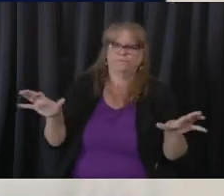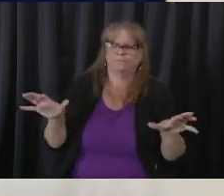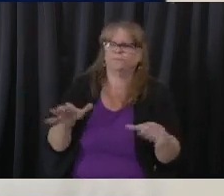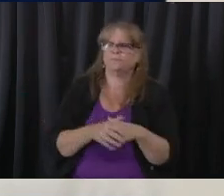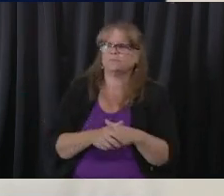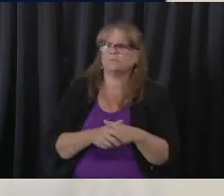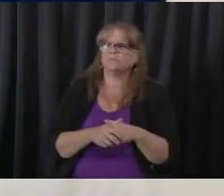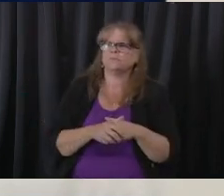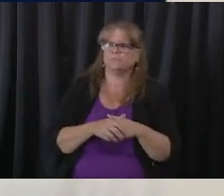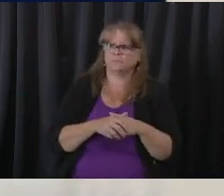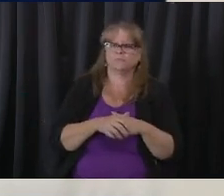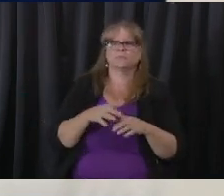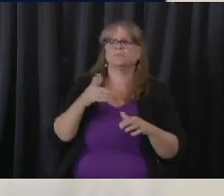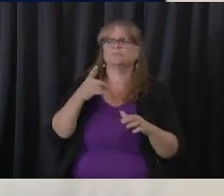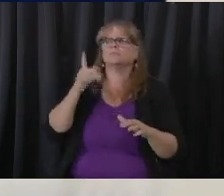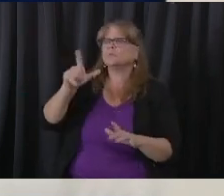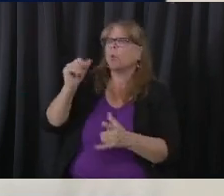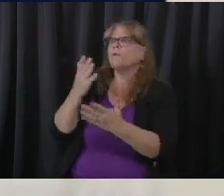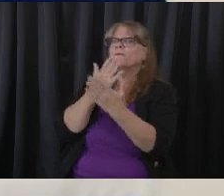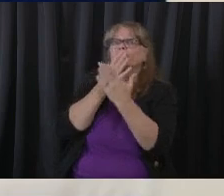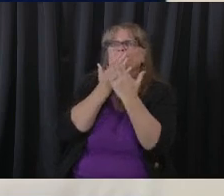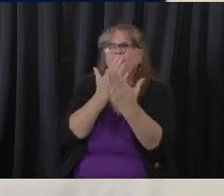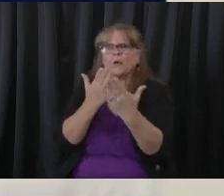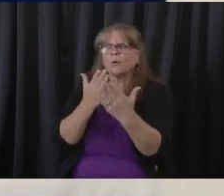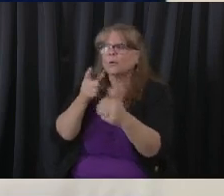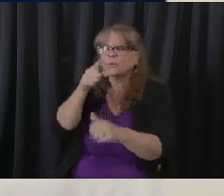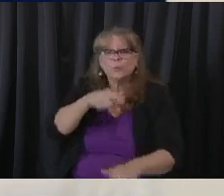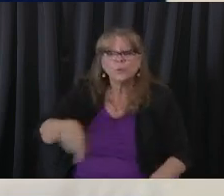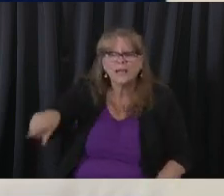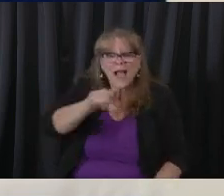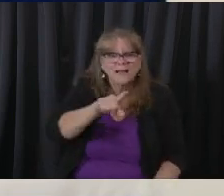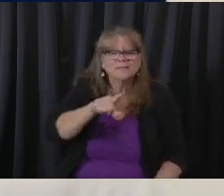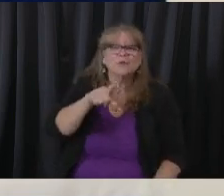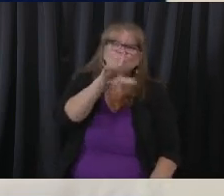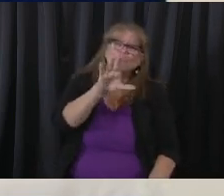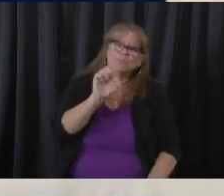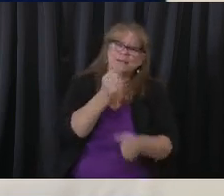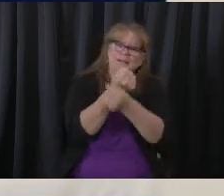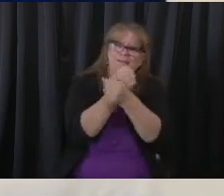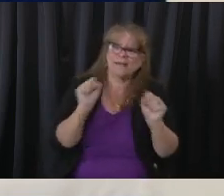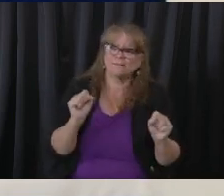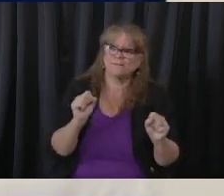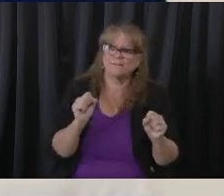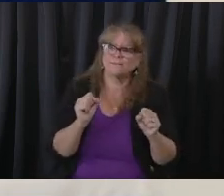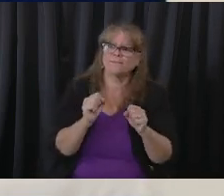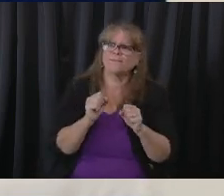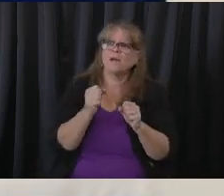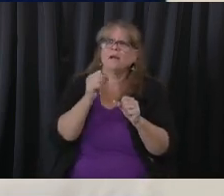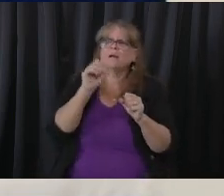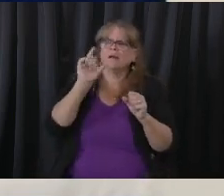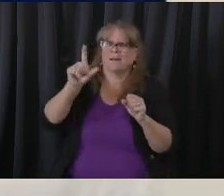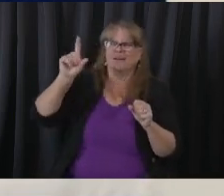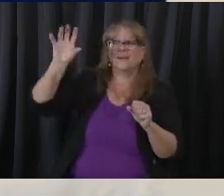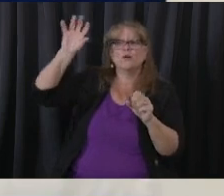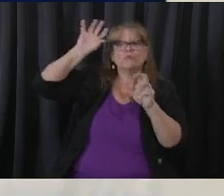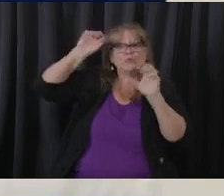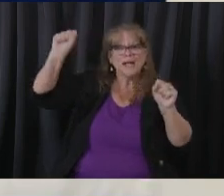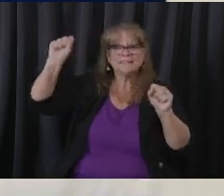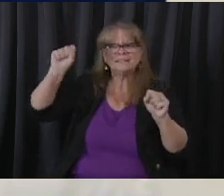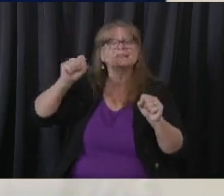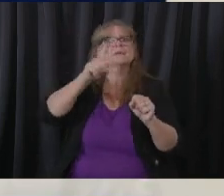I will give credit. The president was right about not being fearful. We can't be fearful. But the second part of that is